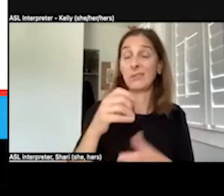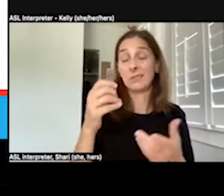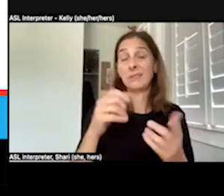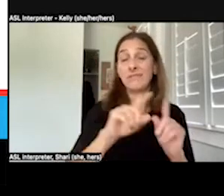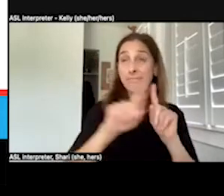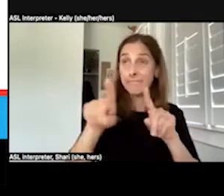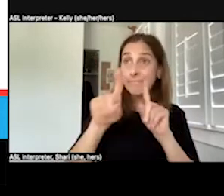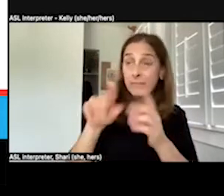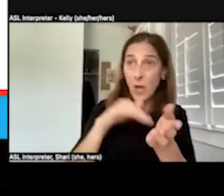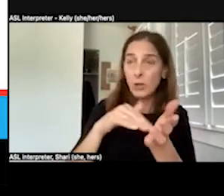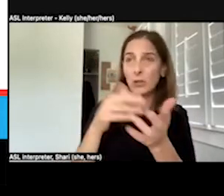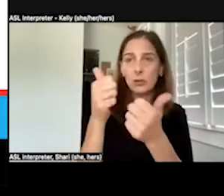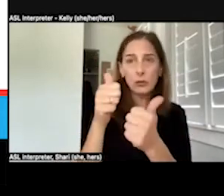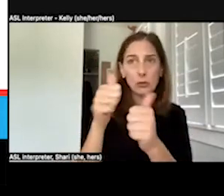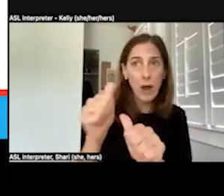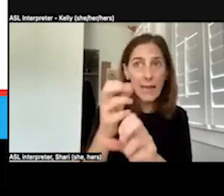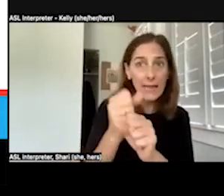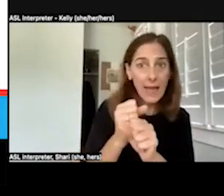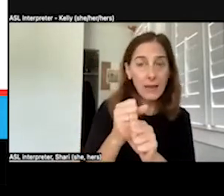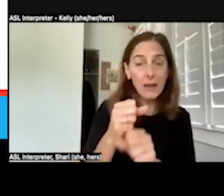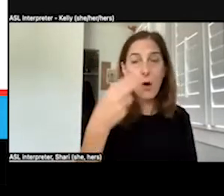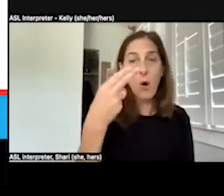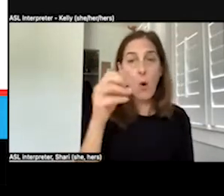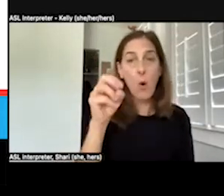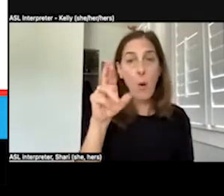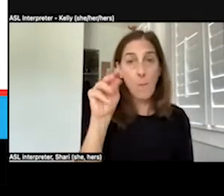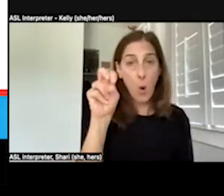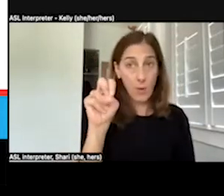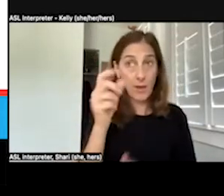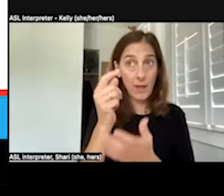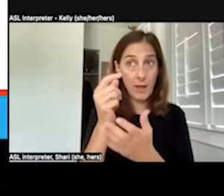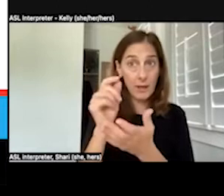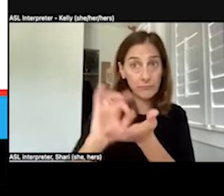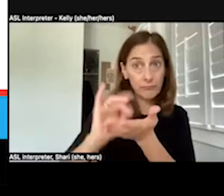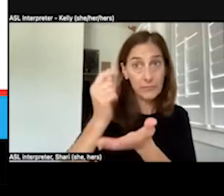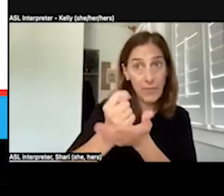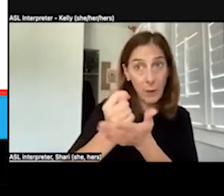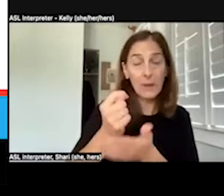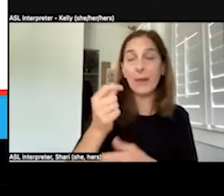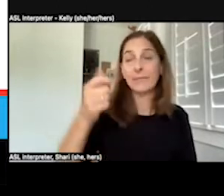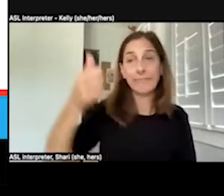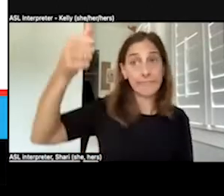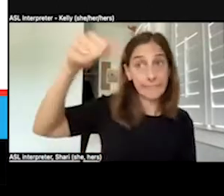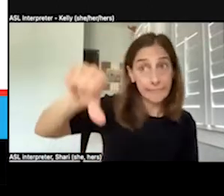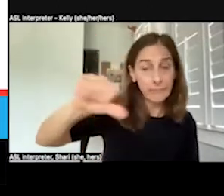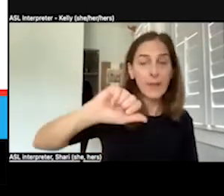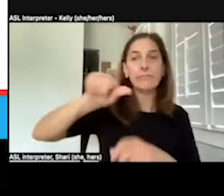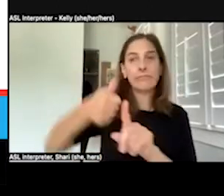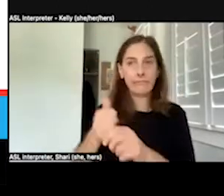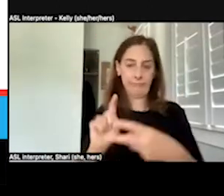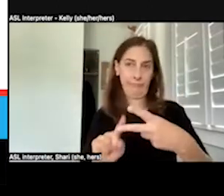Mass Health could then cover the therapy, and then Sam is still able to get the treatment they